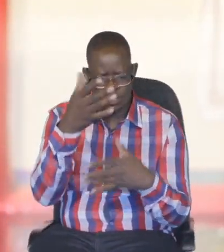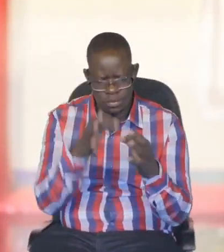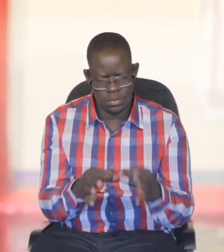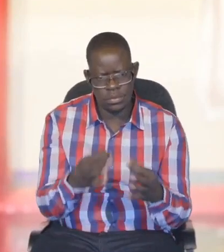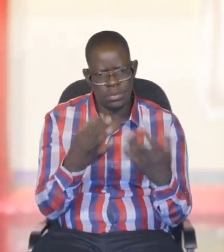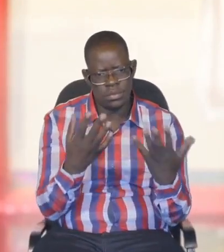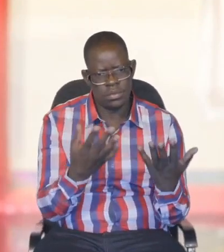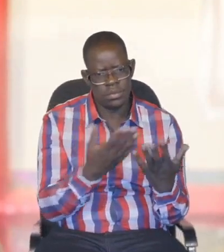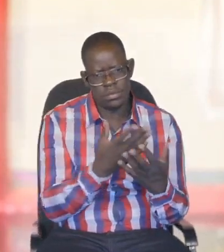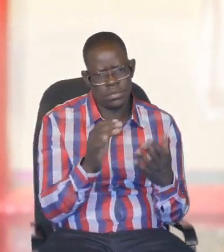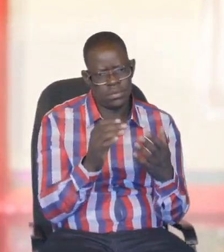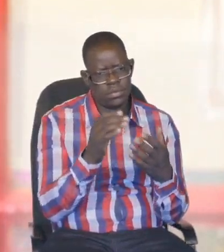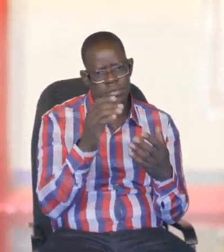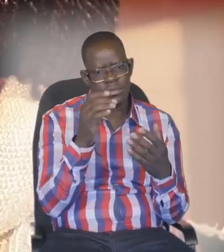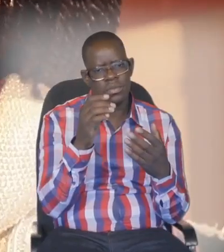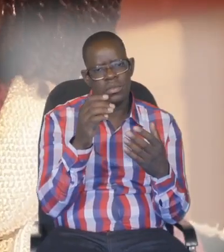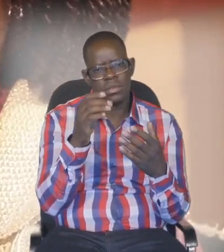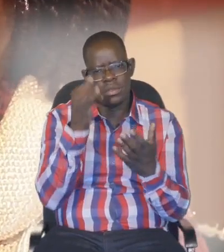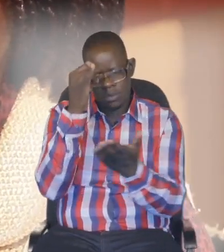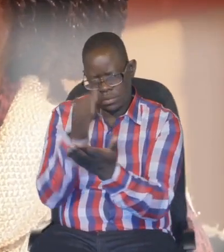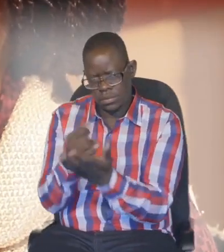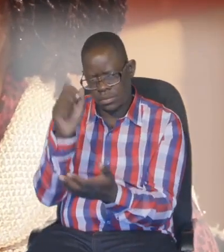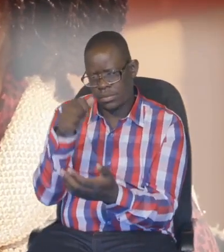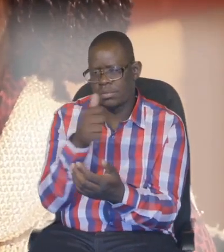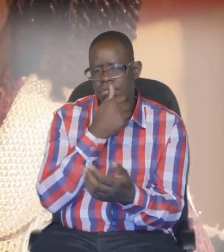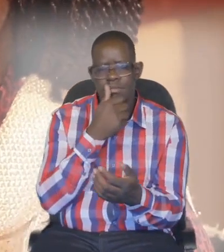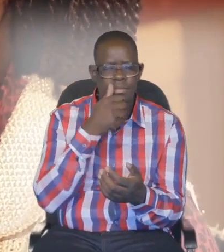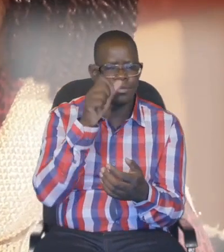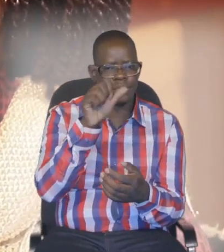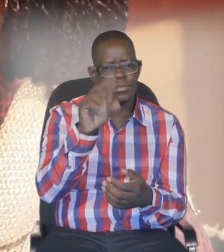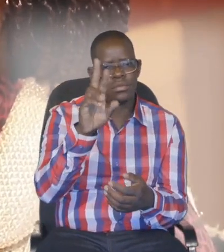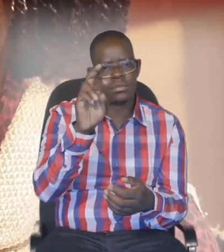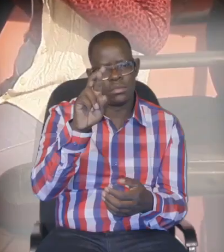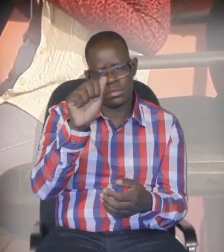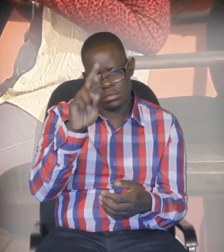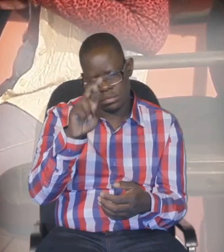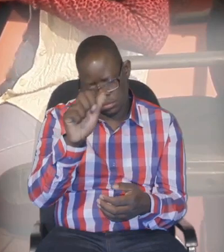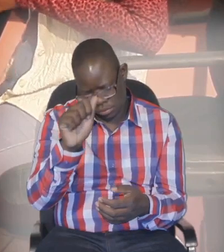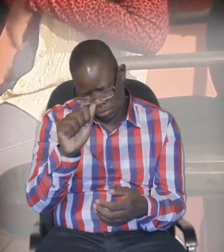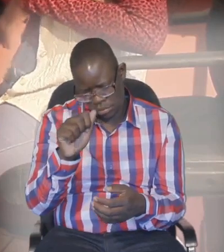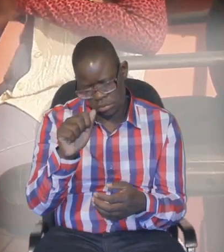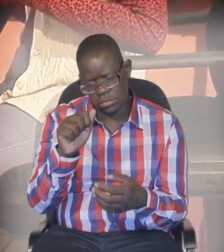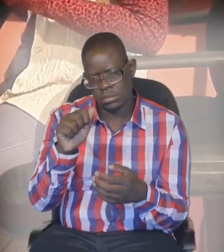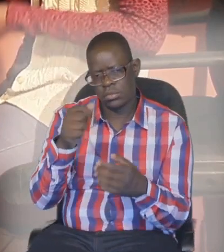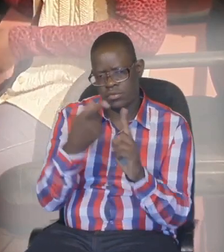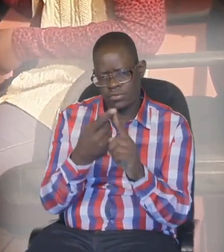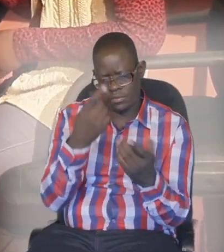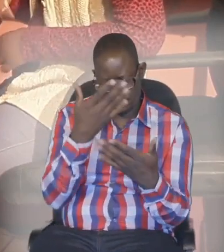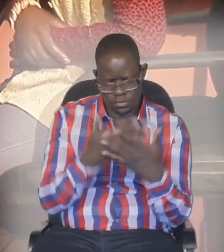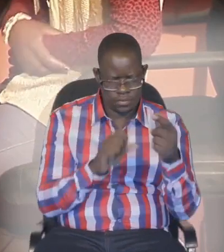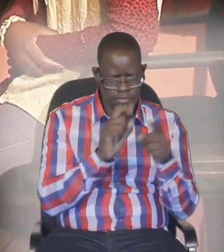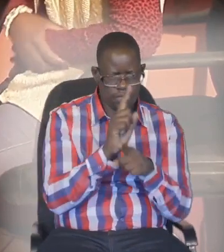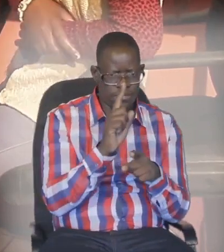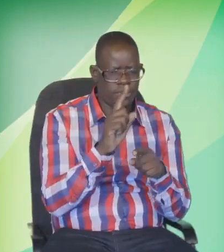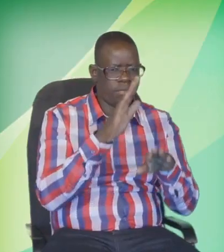we enter all the debtors transactions. That's right, Auntie Sarah. We'll collect the information of these transactions from your book of first entry.